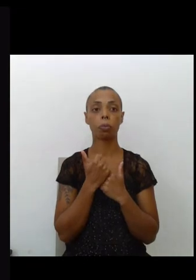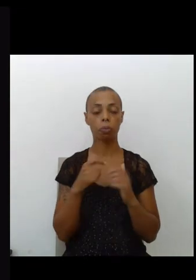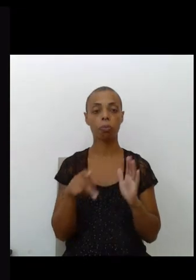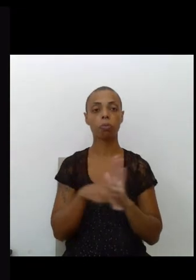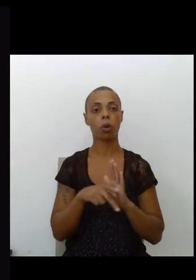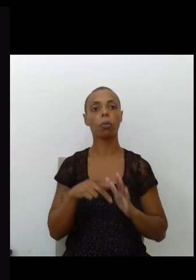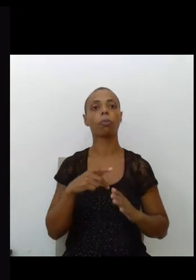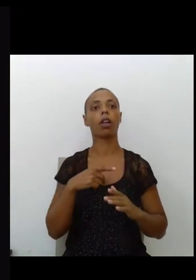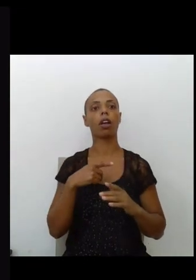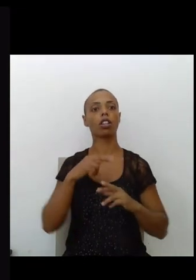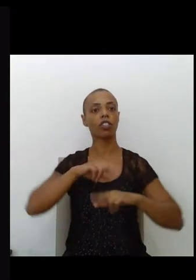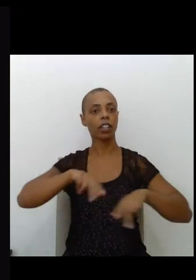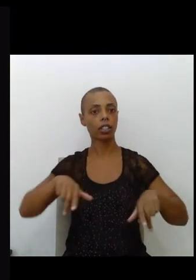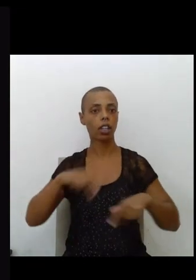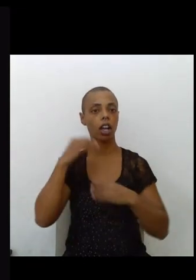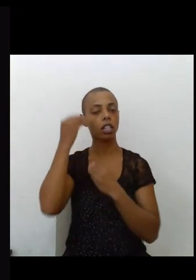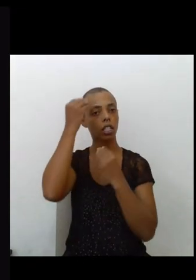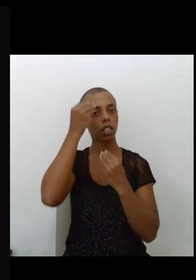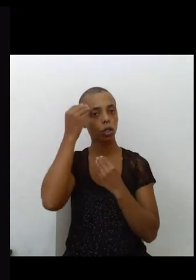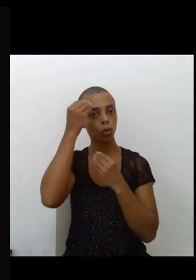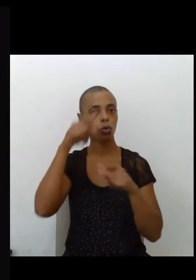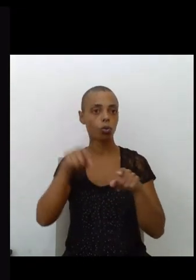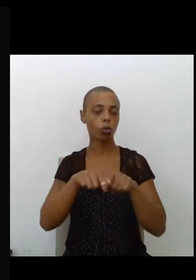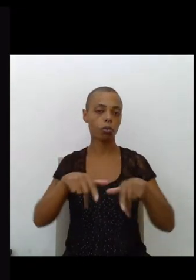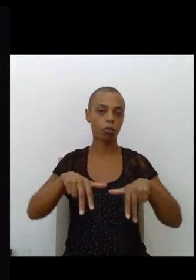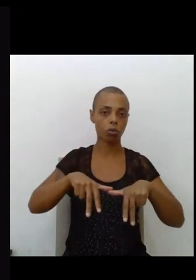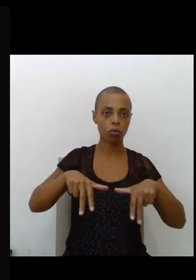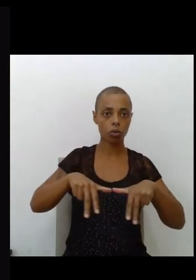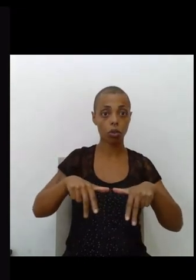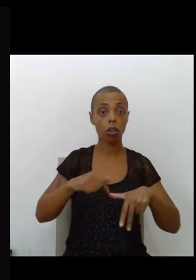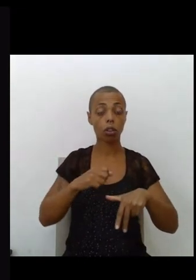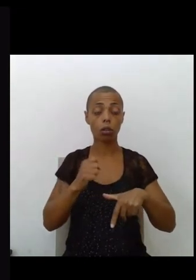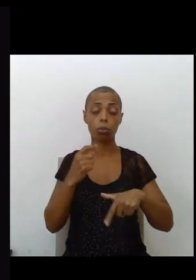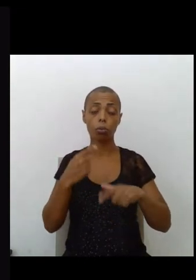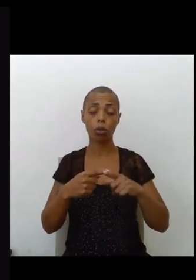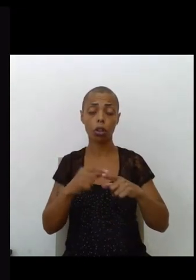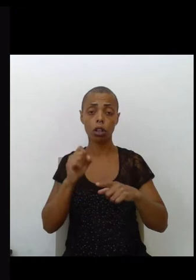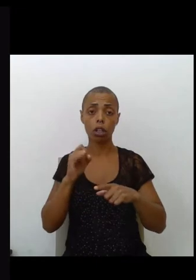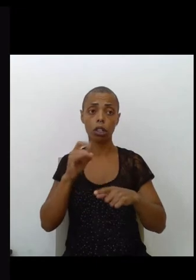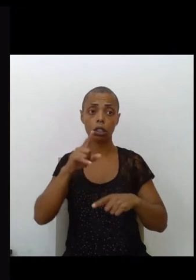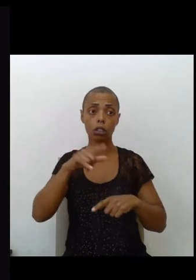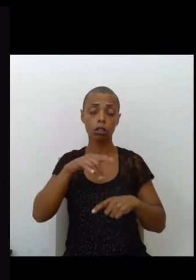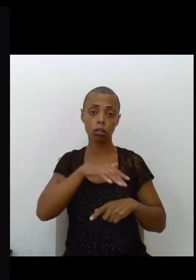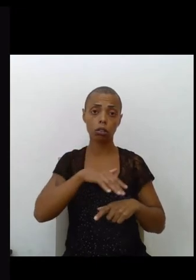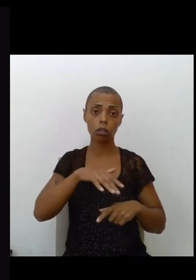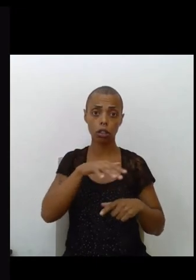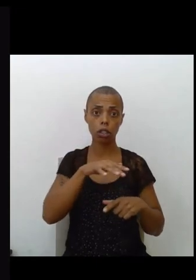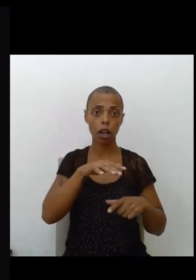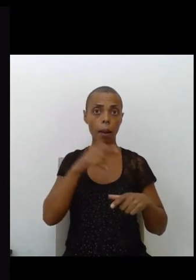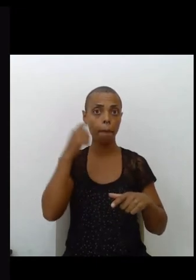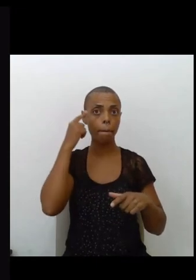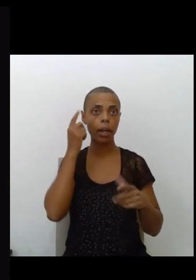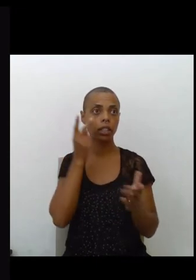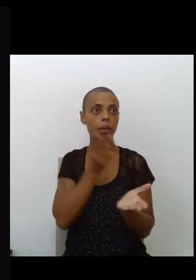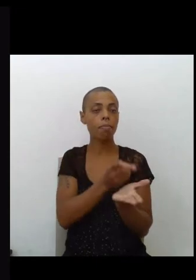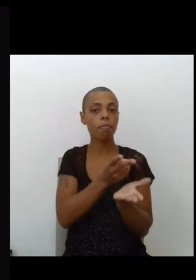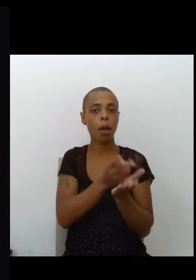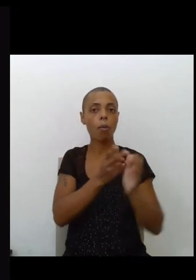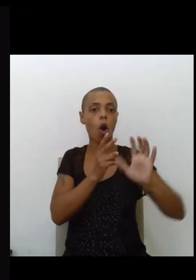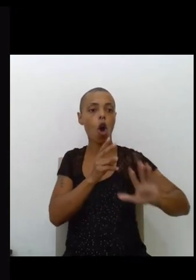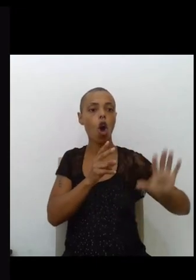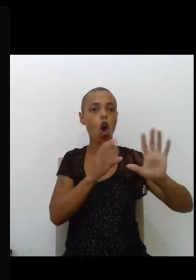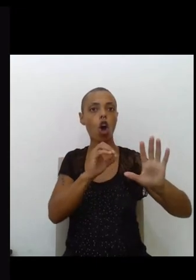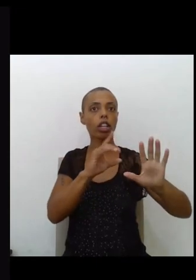even when adopted into local contexts within the African context it has been